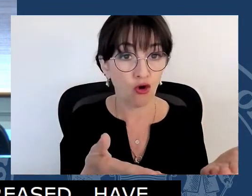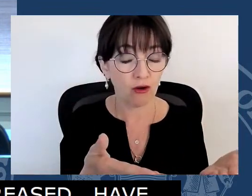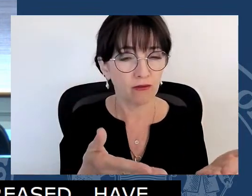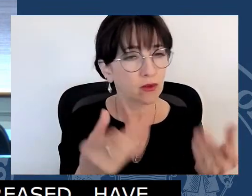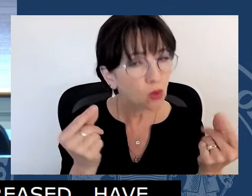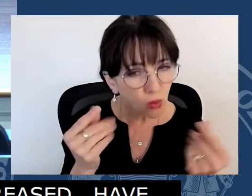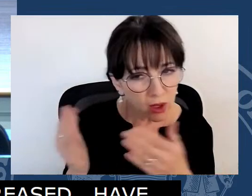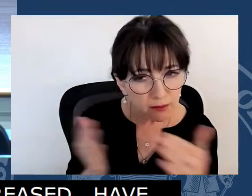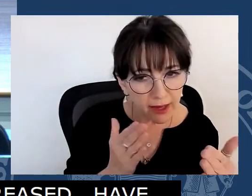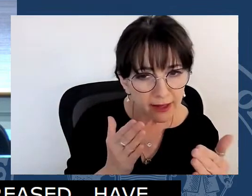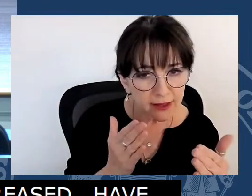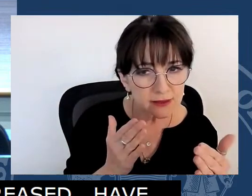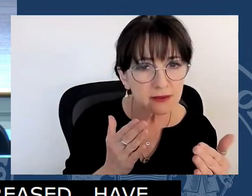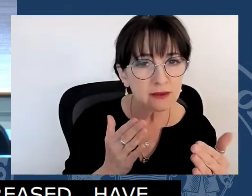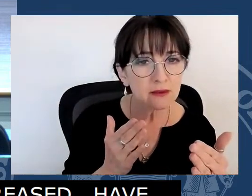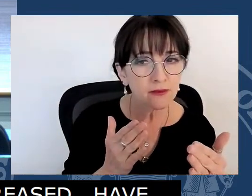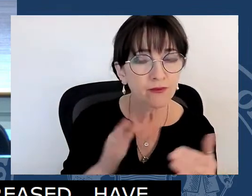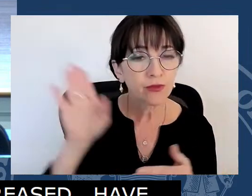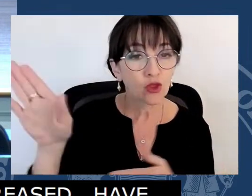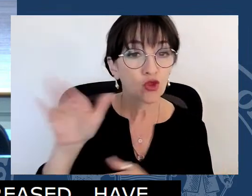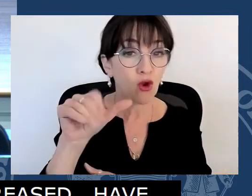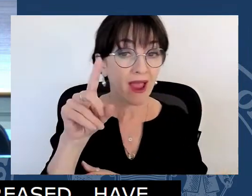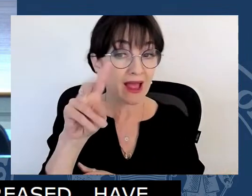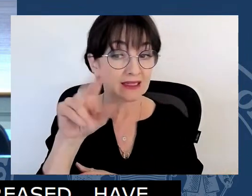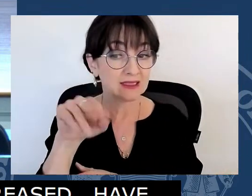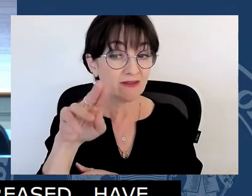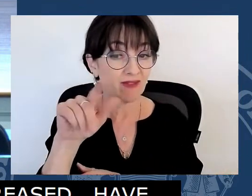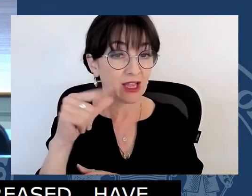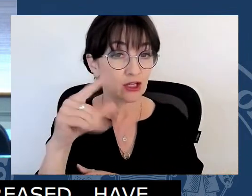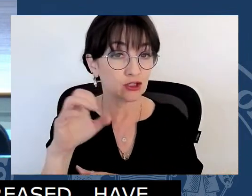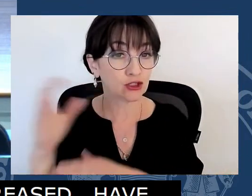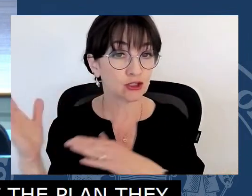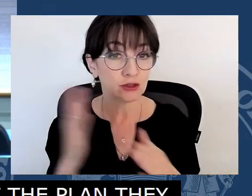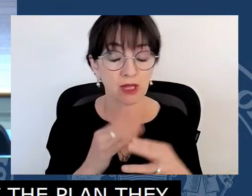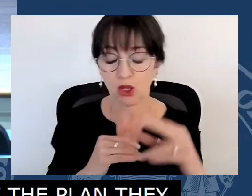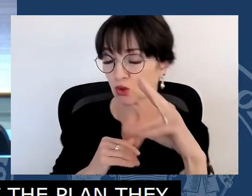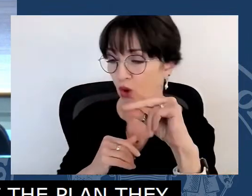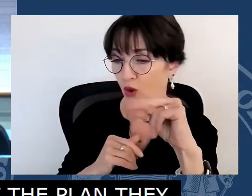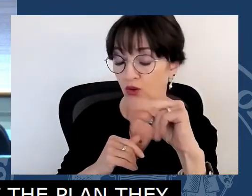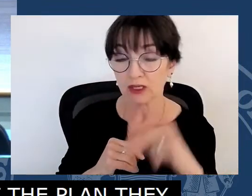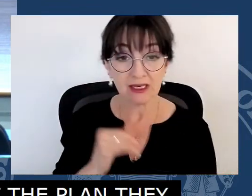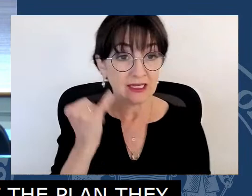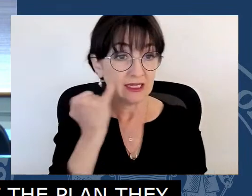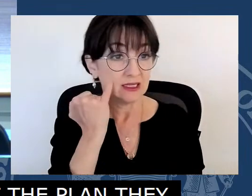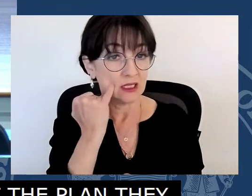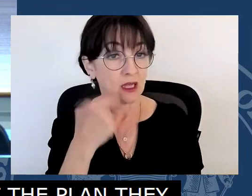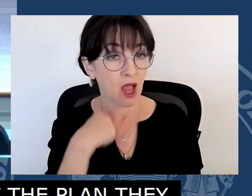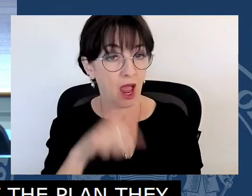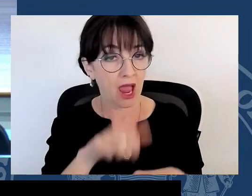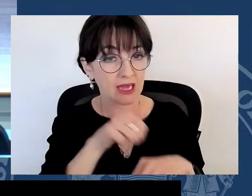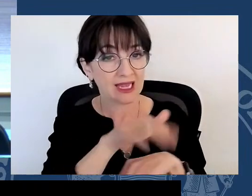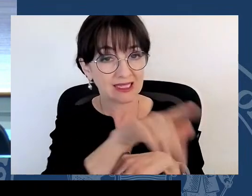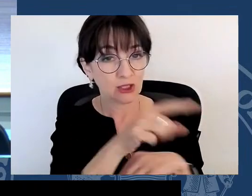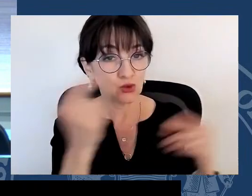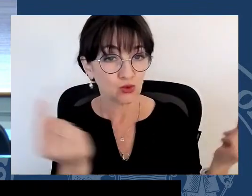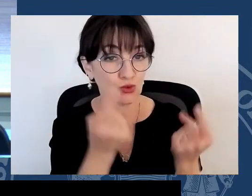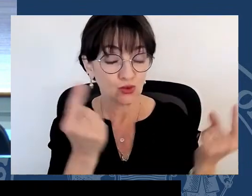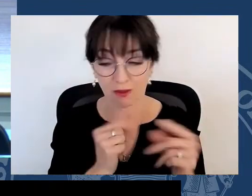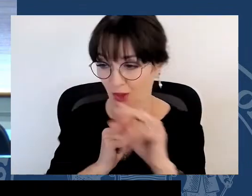plans? Their Advantage plan, the Advantage people. No. Well, if you, I can send you something.